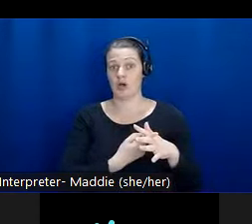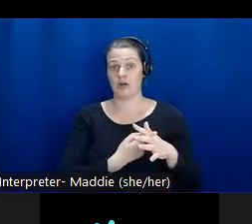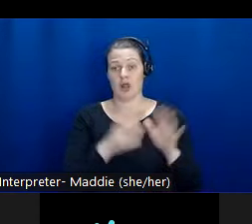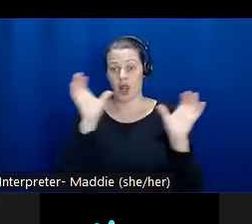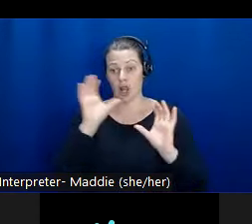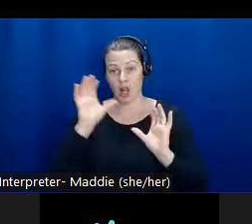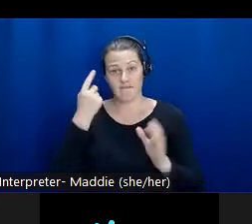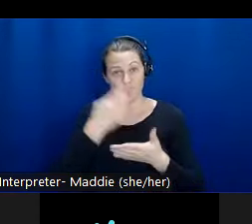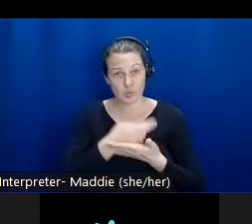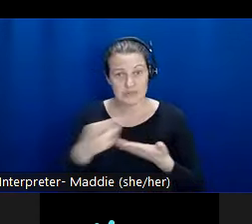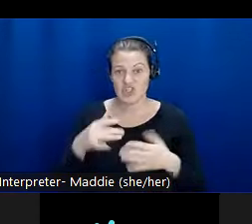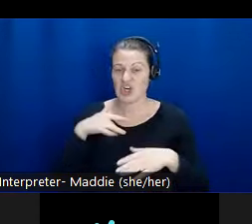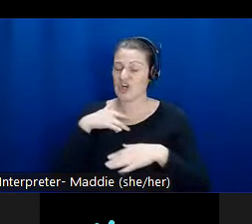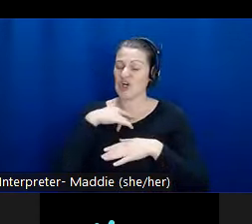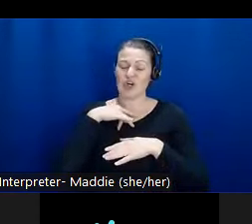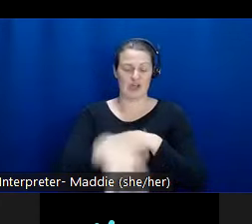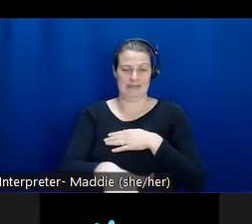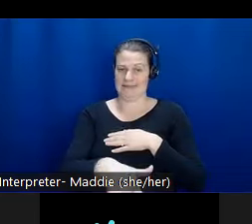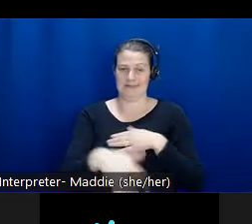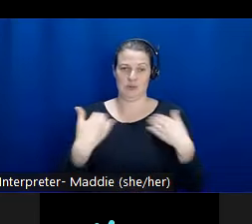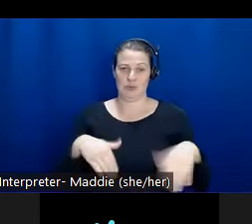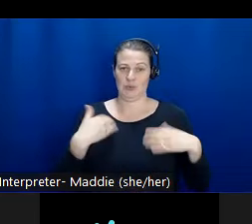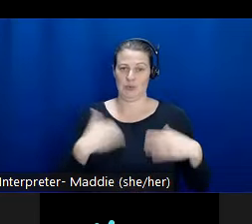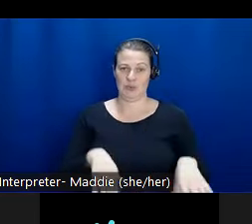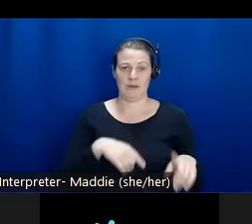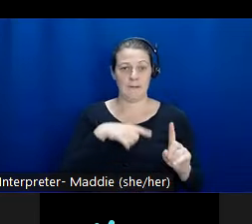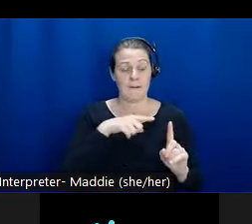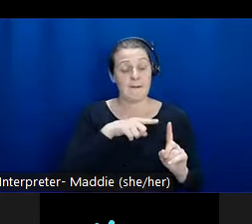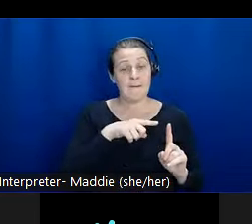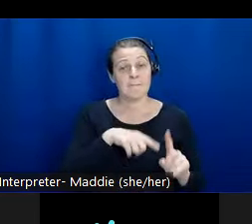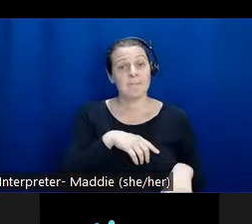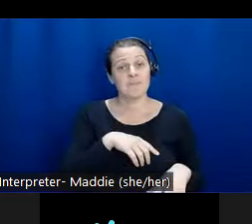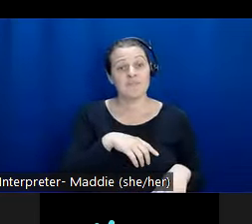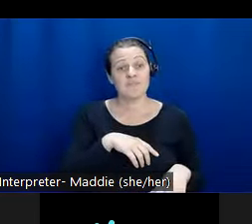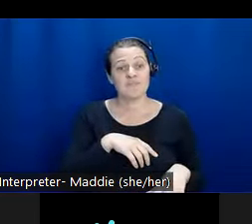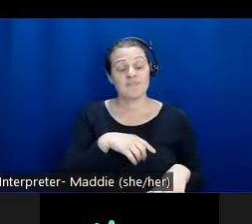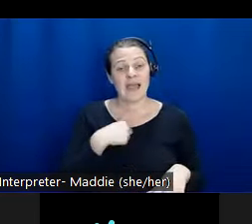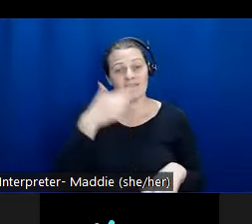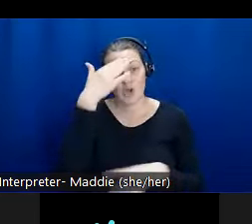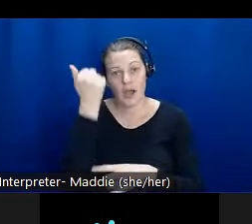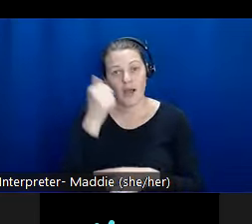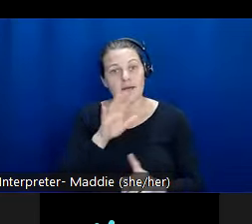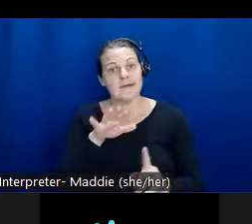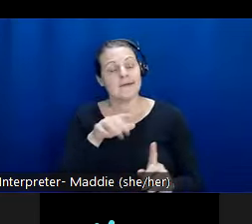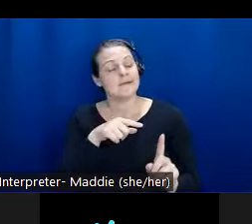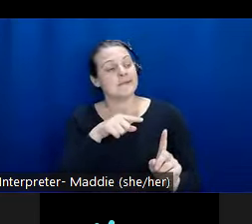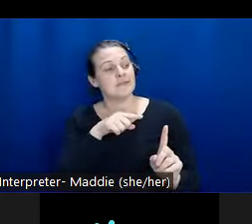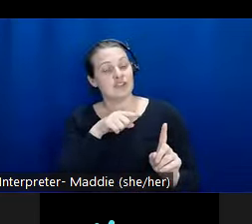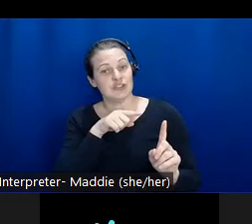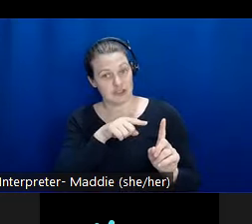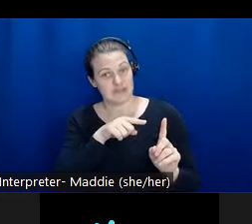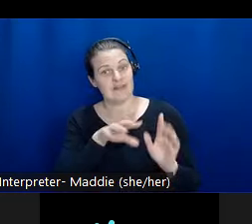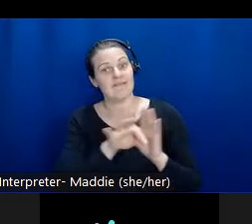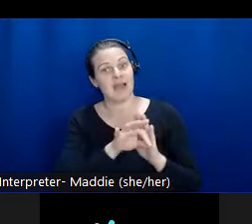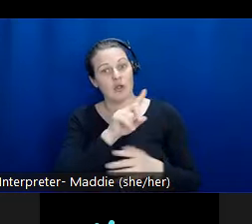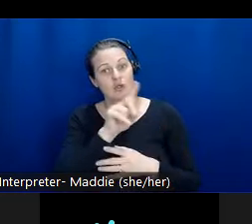looking for resources. And something that I didn't mention among this list, as is that she found a Zoom support group,